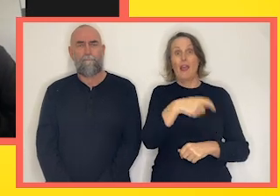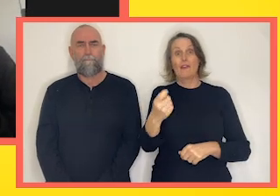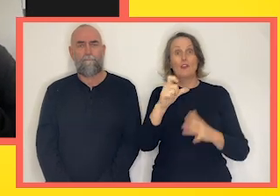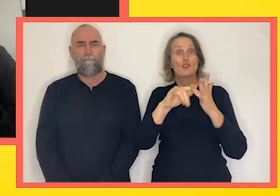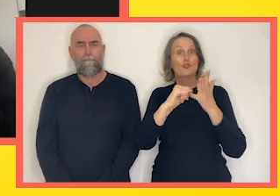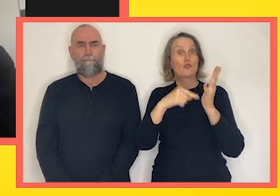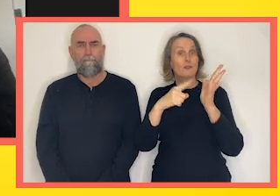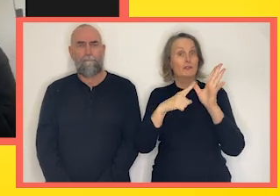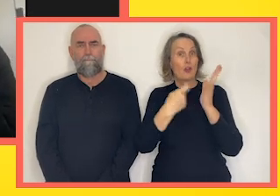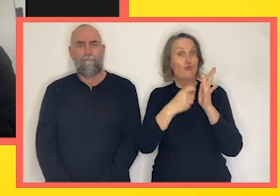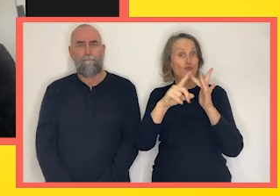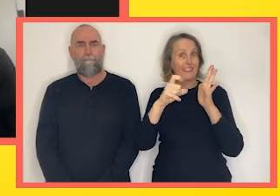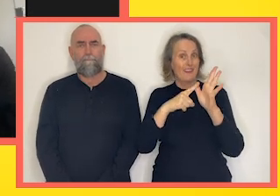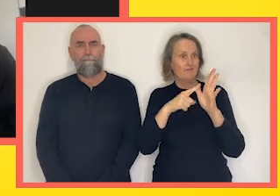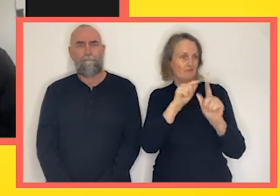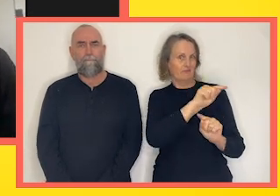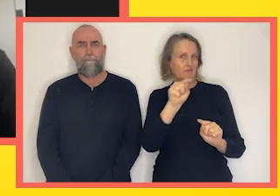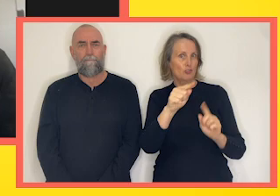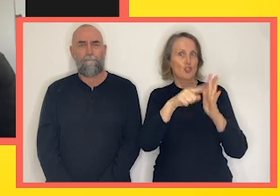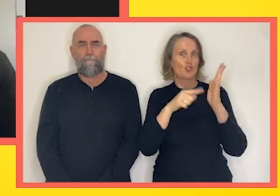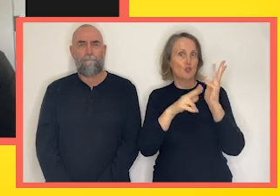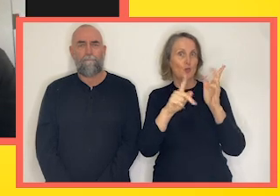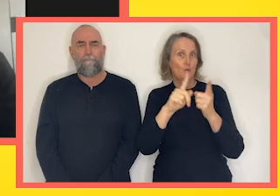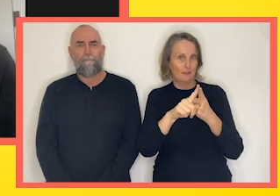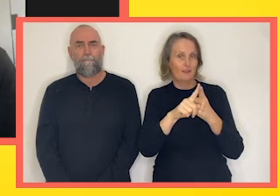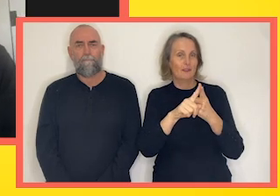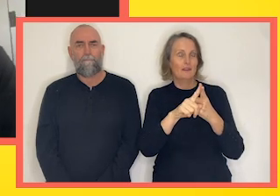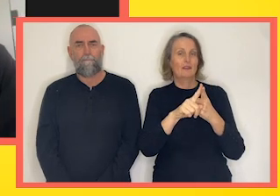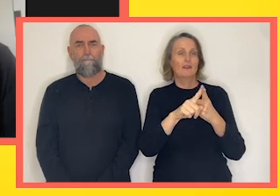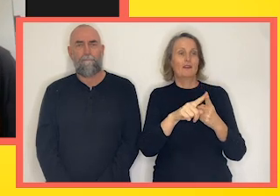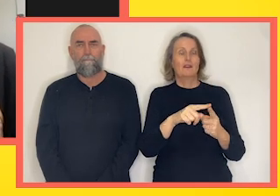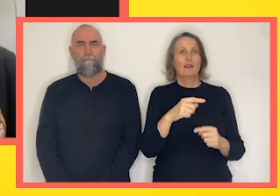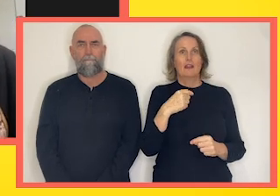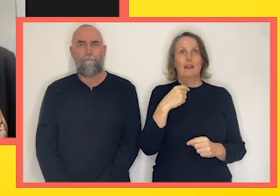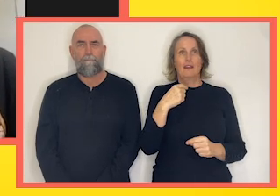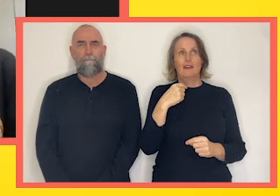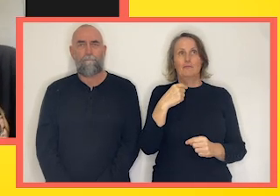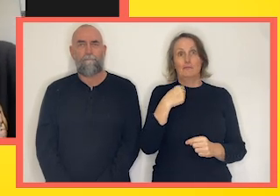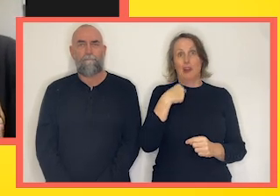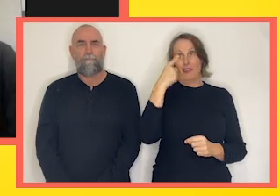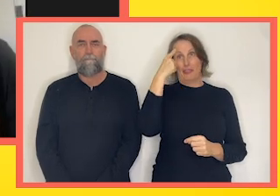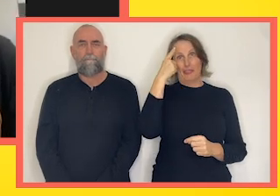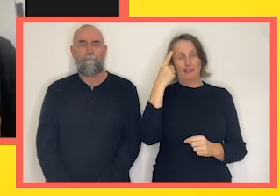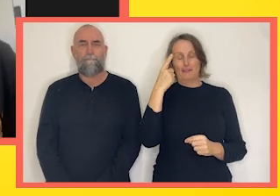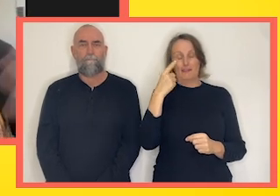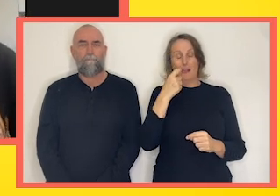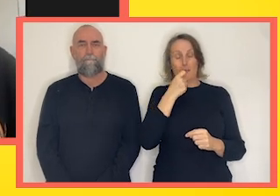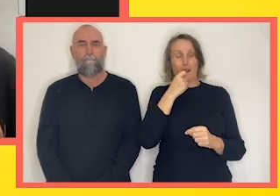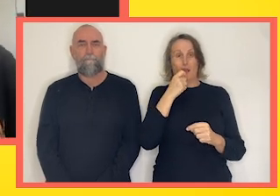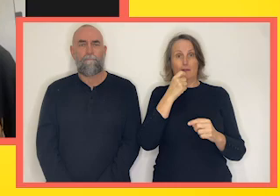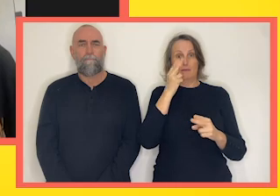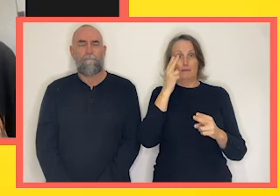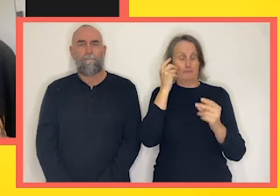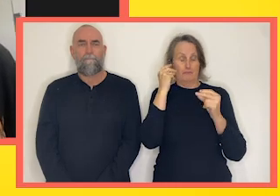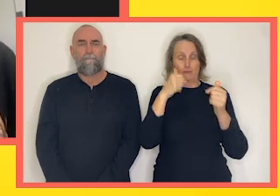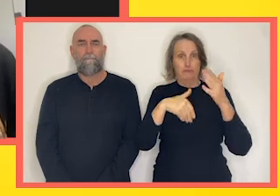Costa Rica. That's in June. That was a consideration, but I think just kind of been thrown into all of this.